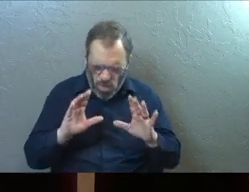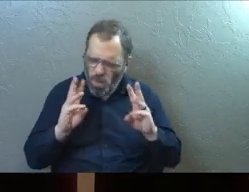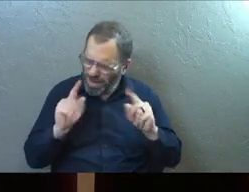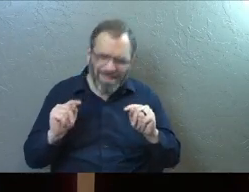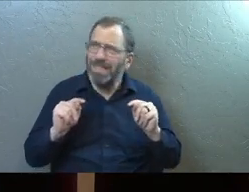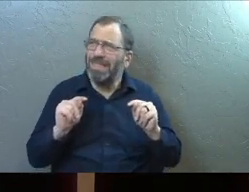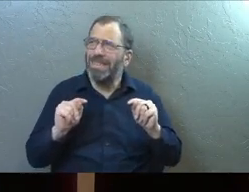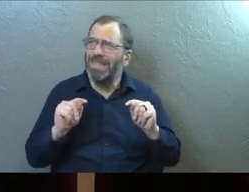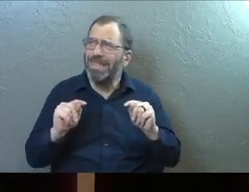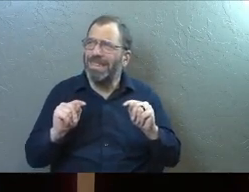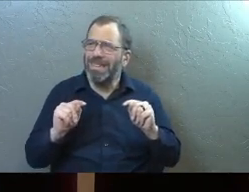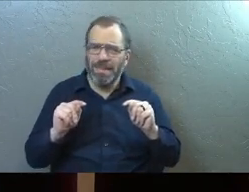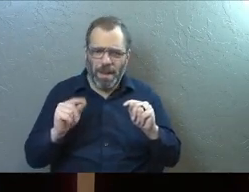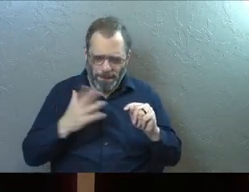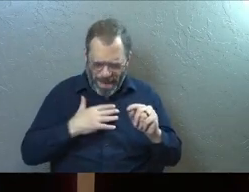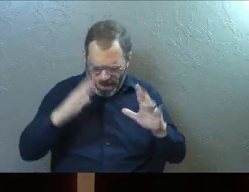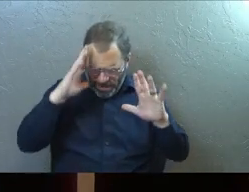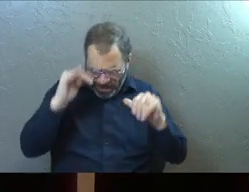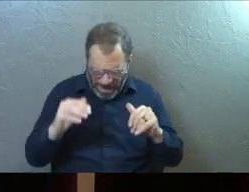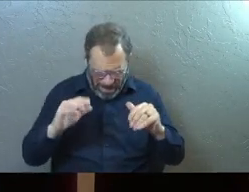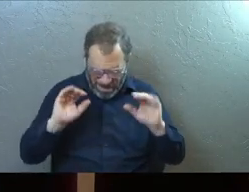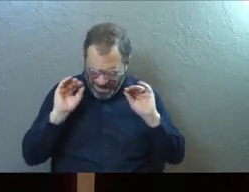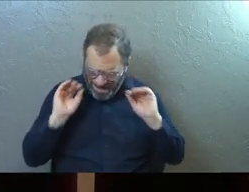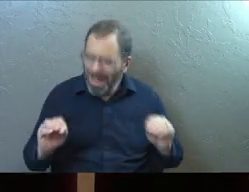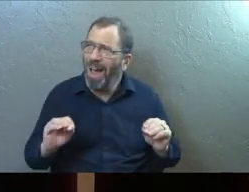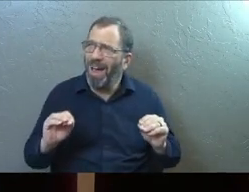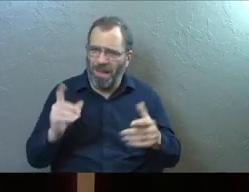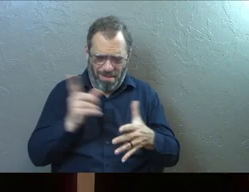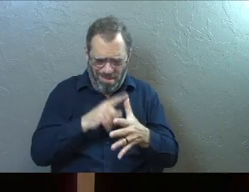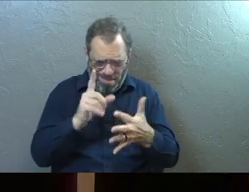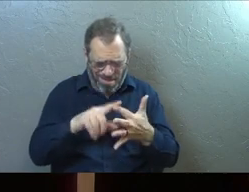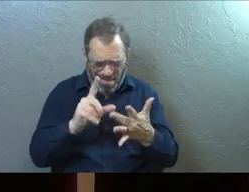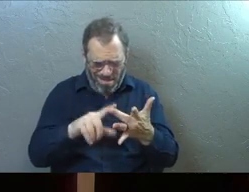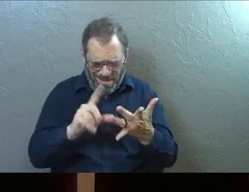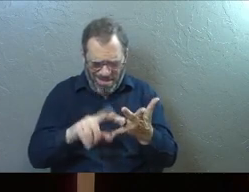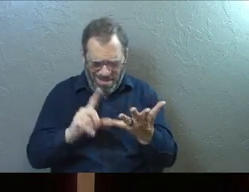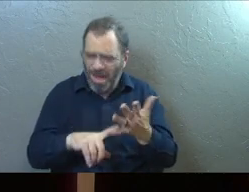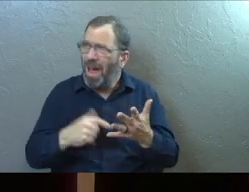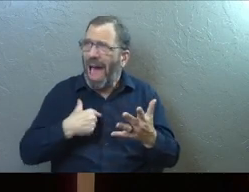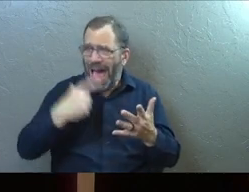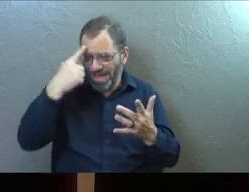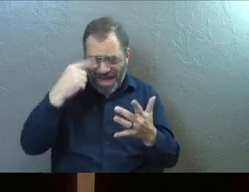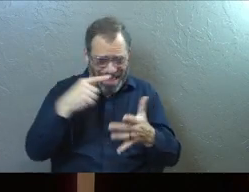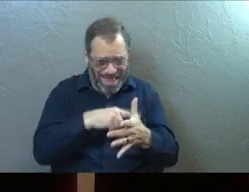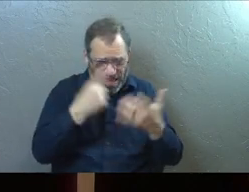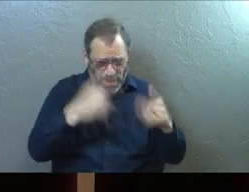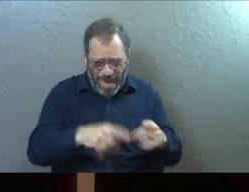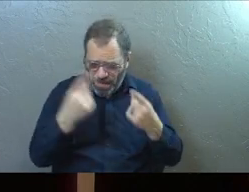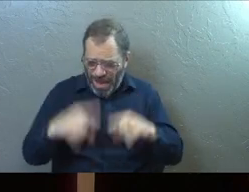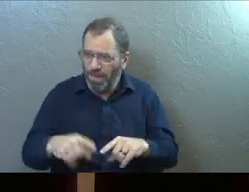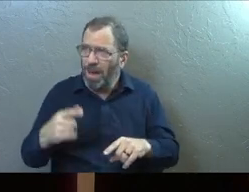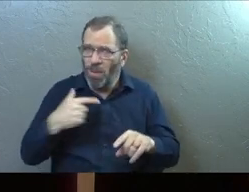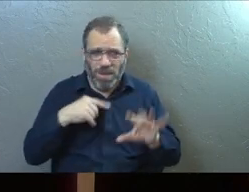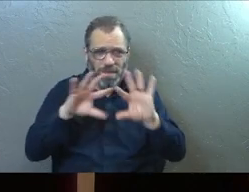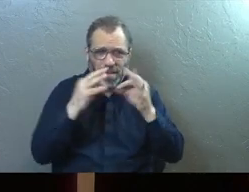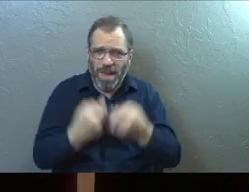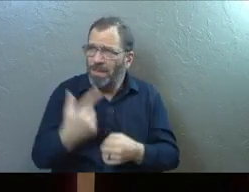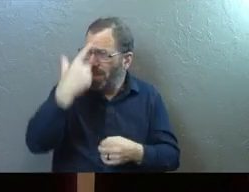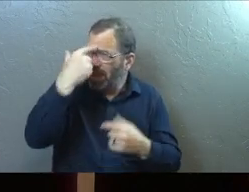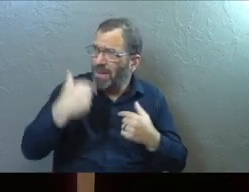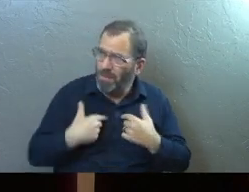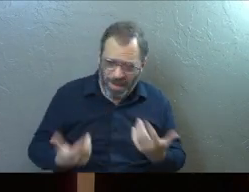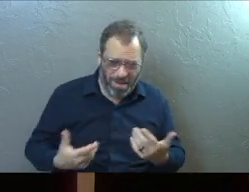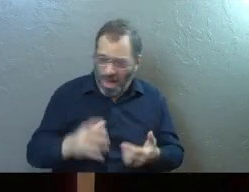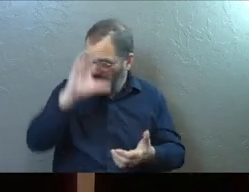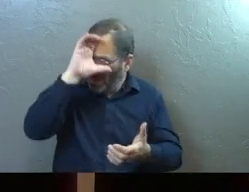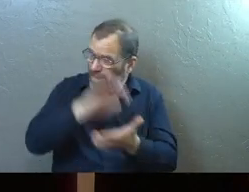me. There's nothing about her life that is going to be the same as what she thought. What's her family going to think? Are